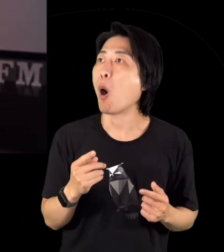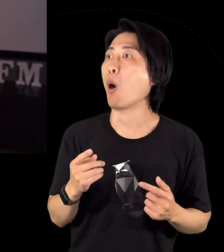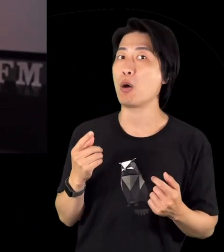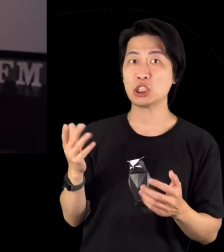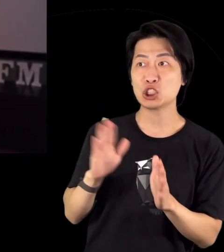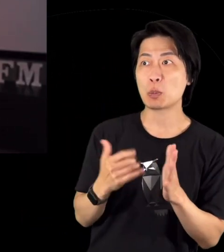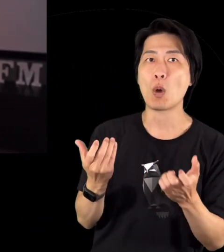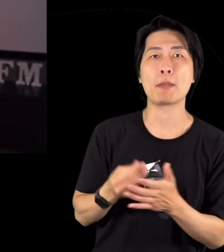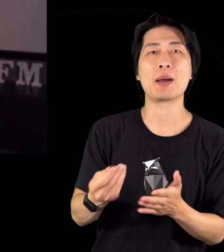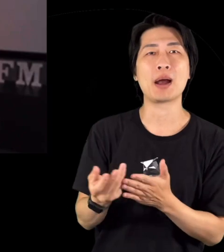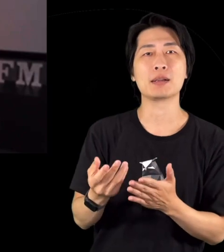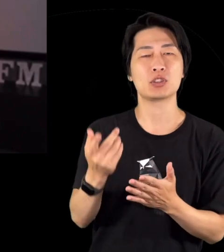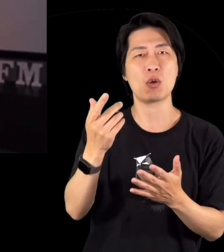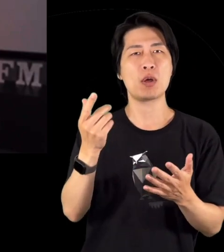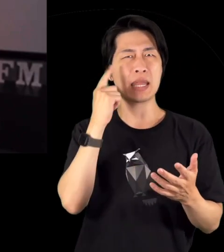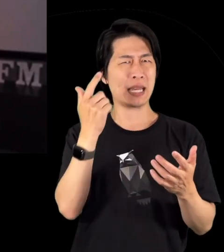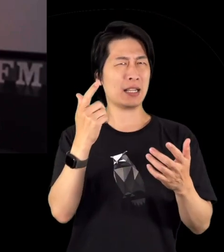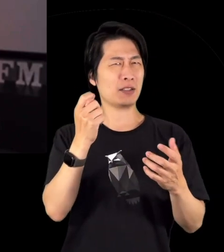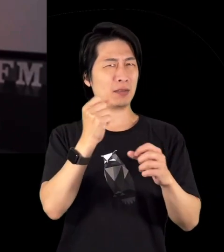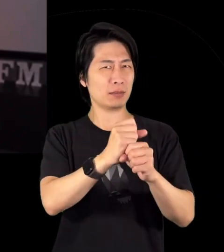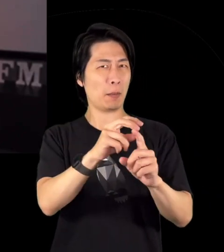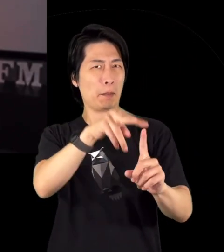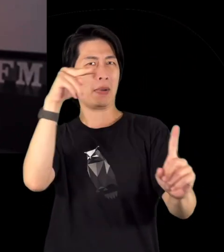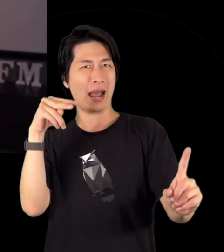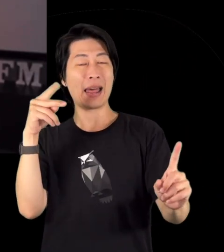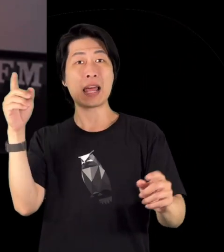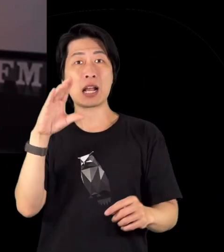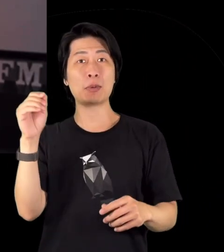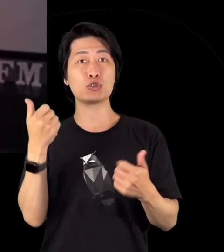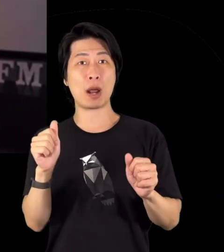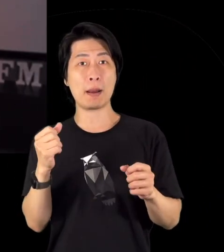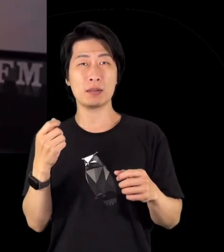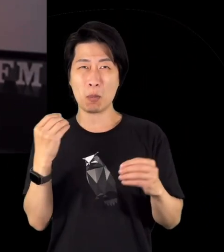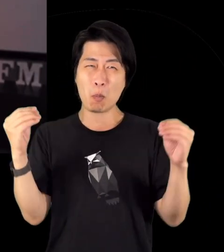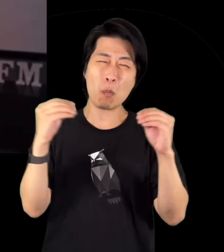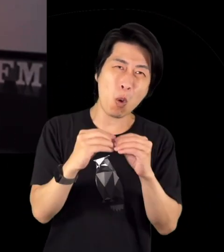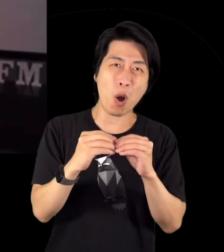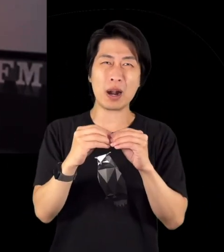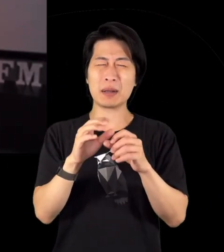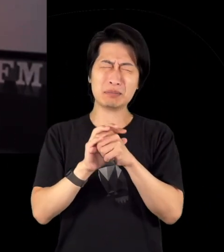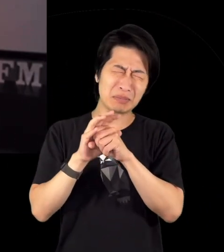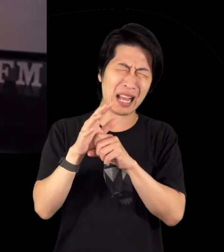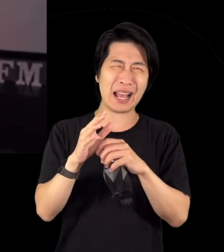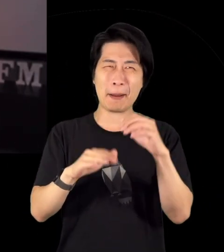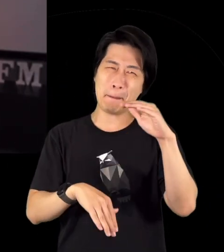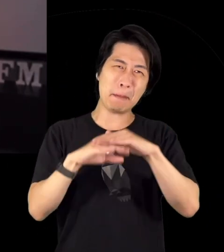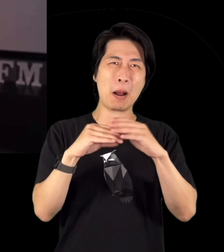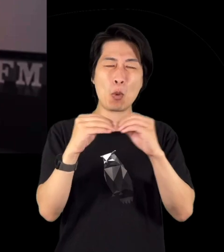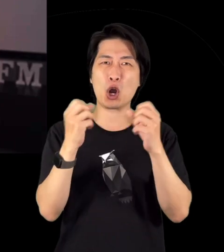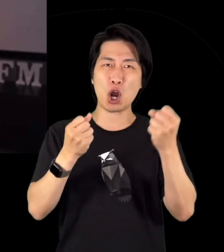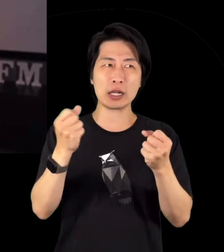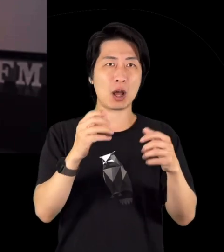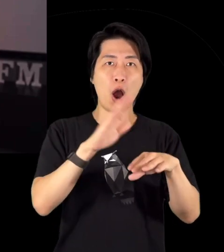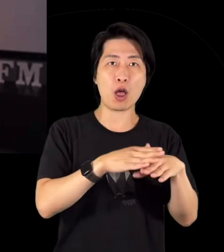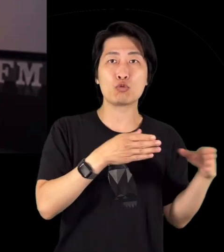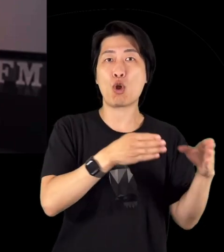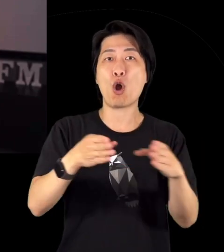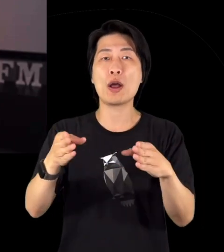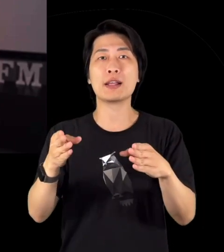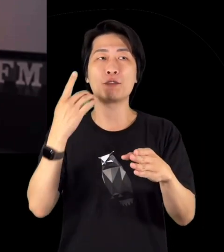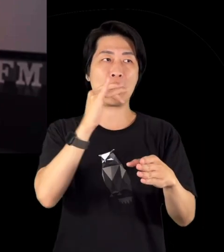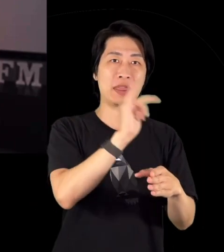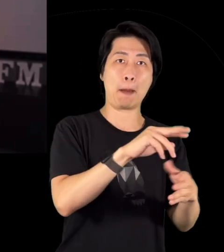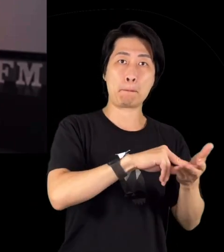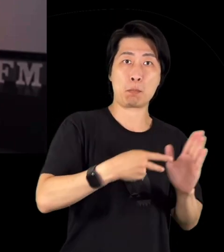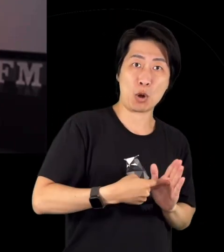broader strategy here is that the company is really trying to maximize how many cars it can have on the road so that it can complete its self-driving software